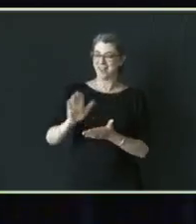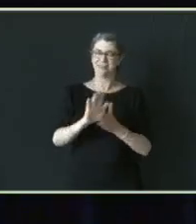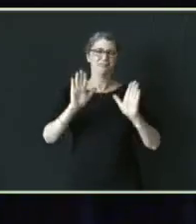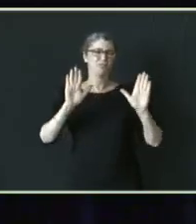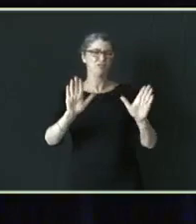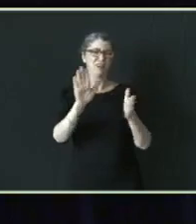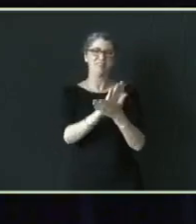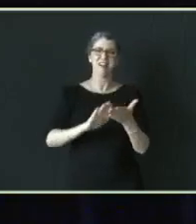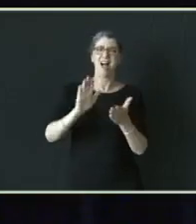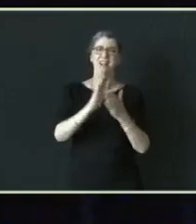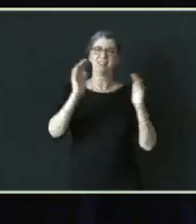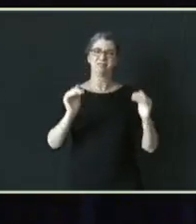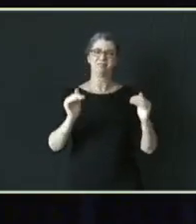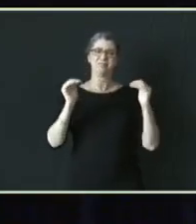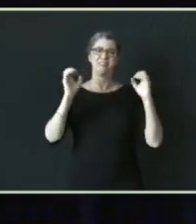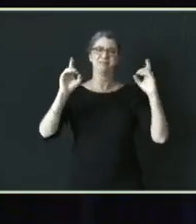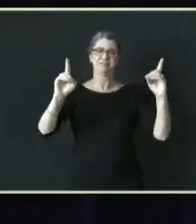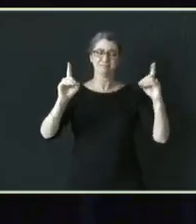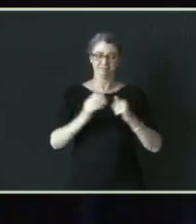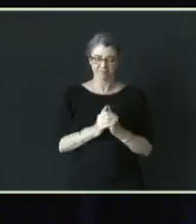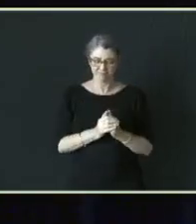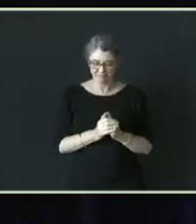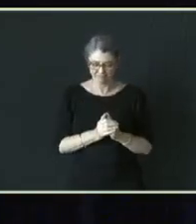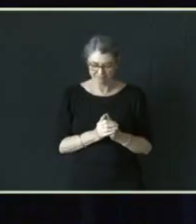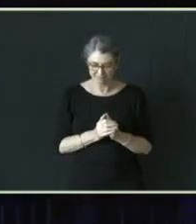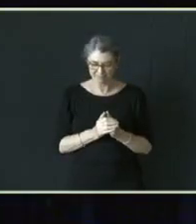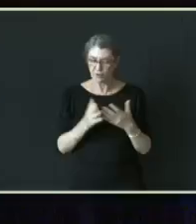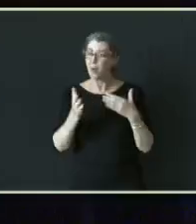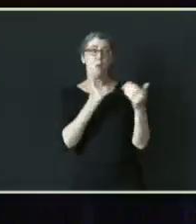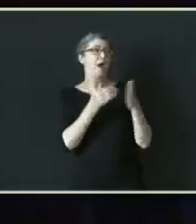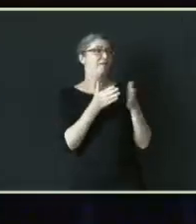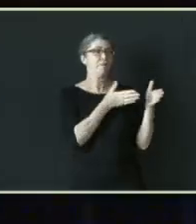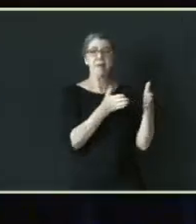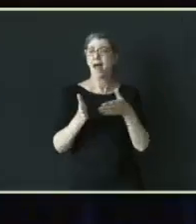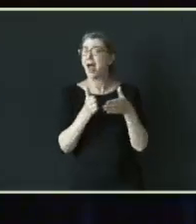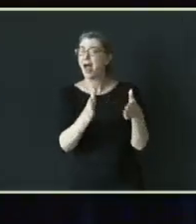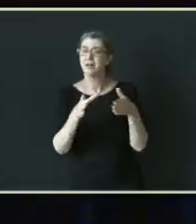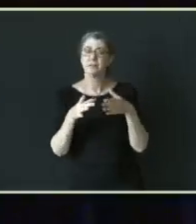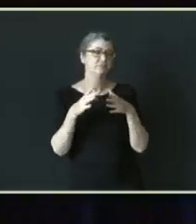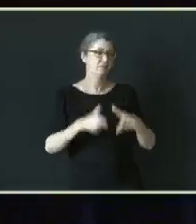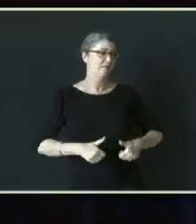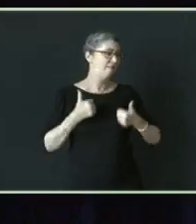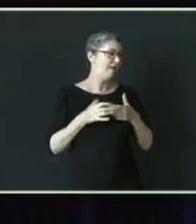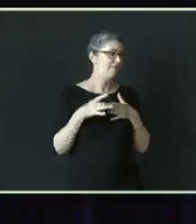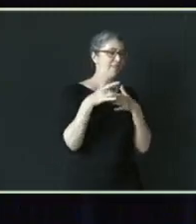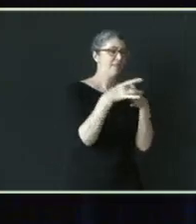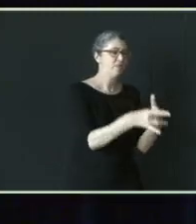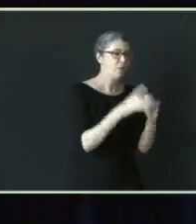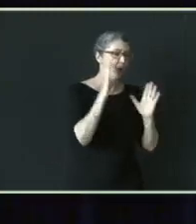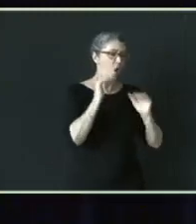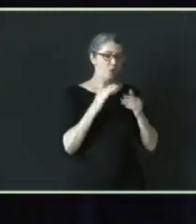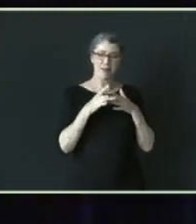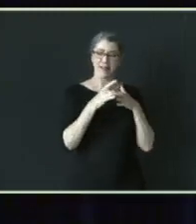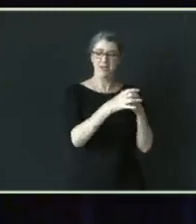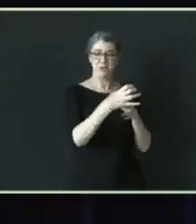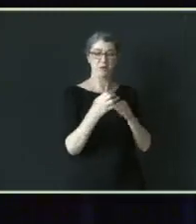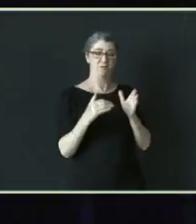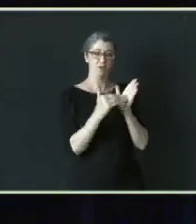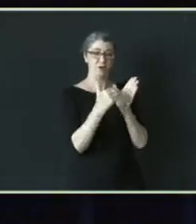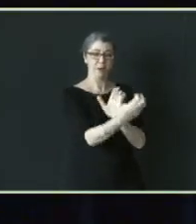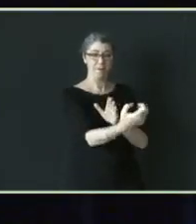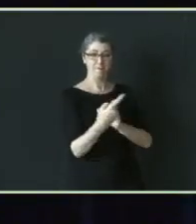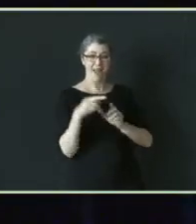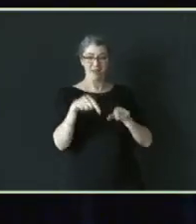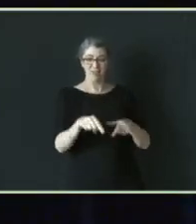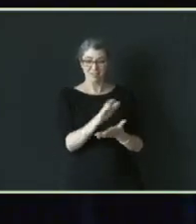of higher learning. Down what other paths life may lead you, I hope it leads you frequently back to this